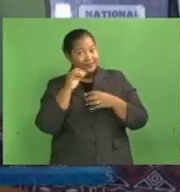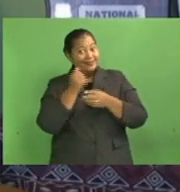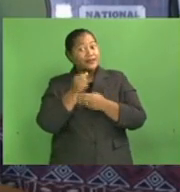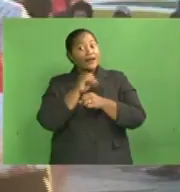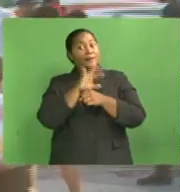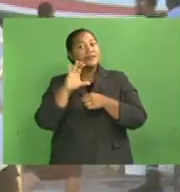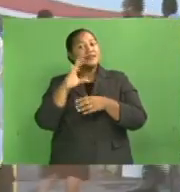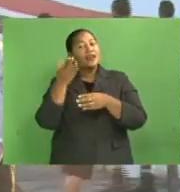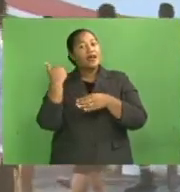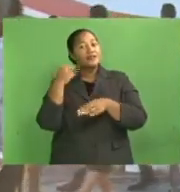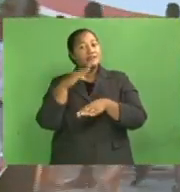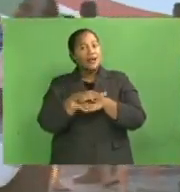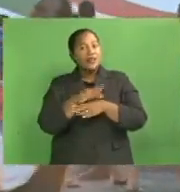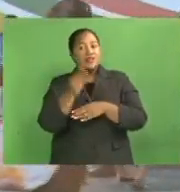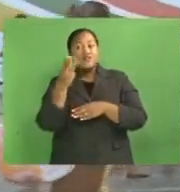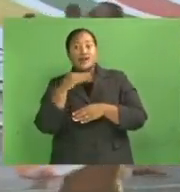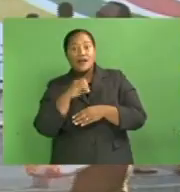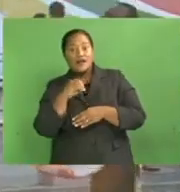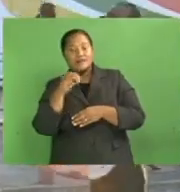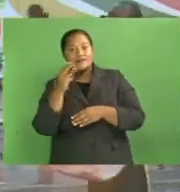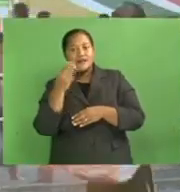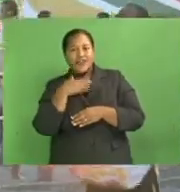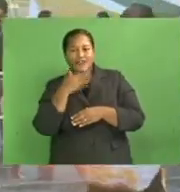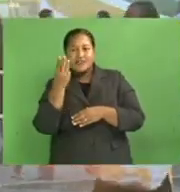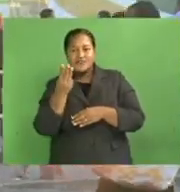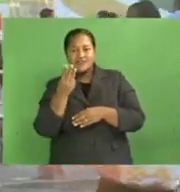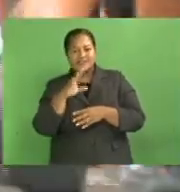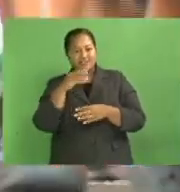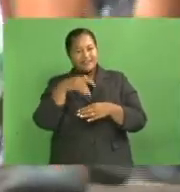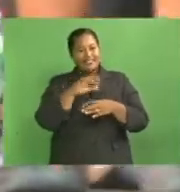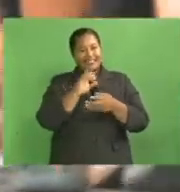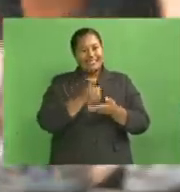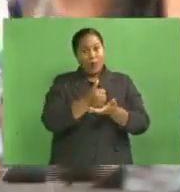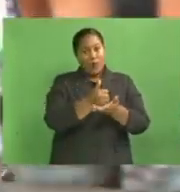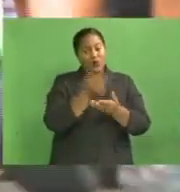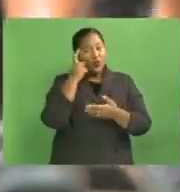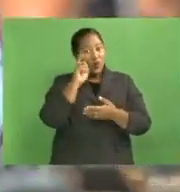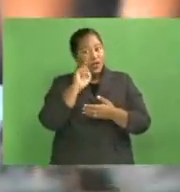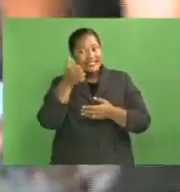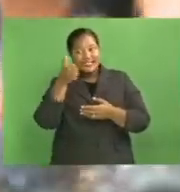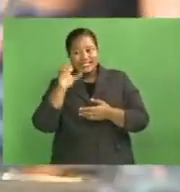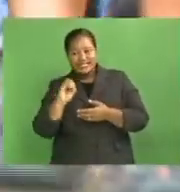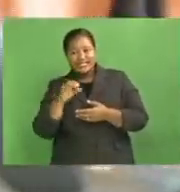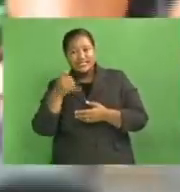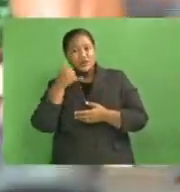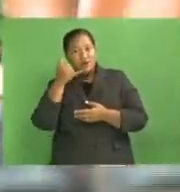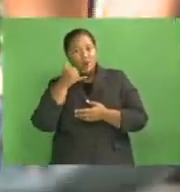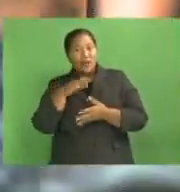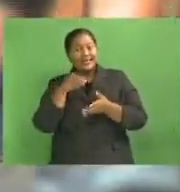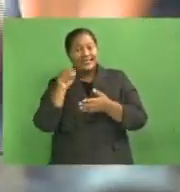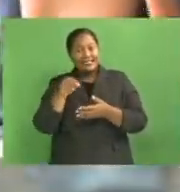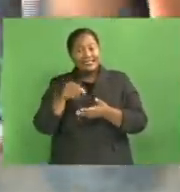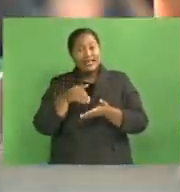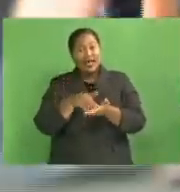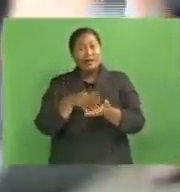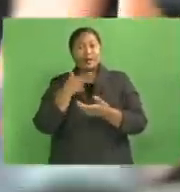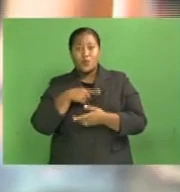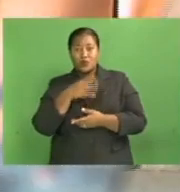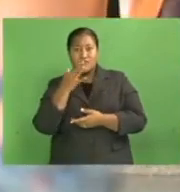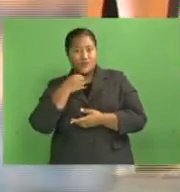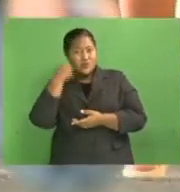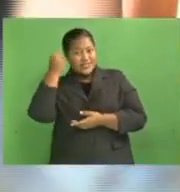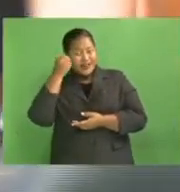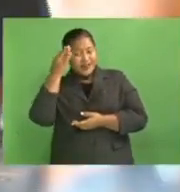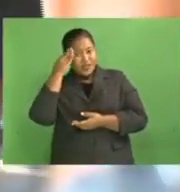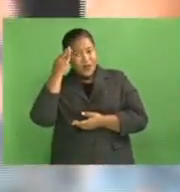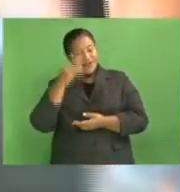month, 303 were crisis support calls, with 60 callers needing help because of suicidal thoughts.